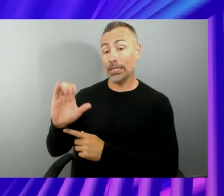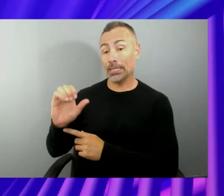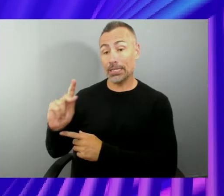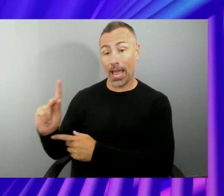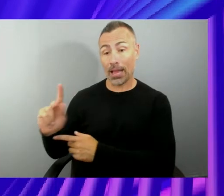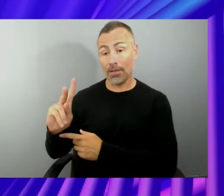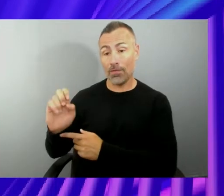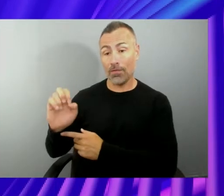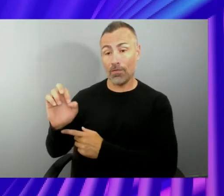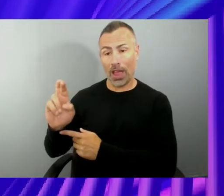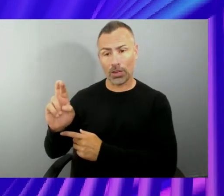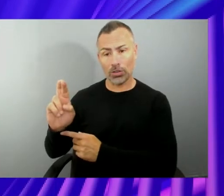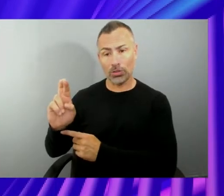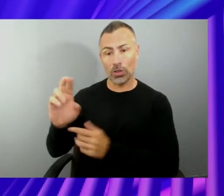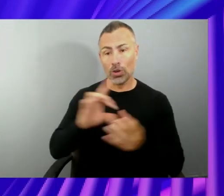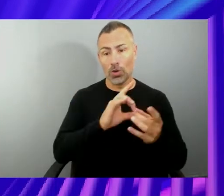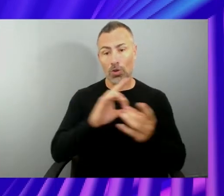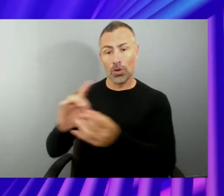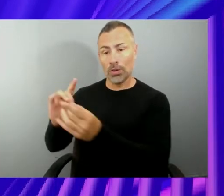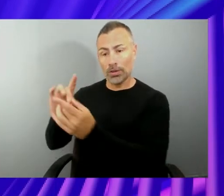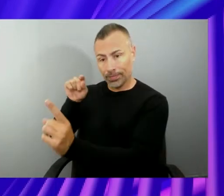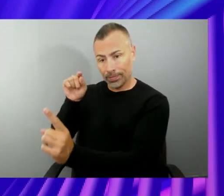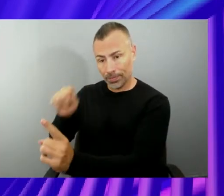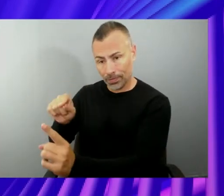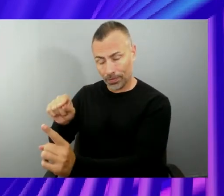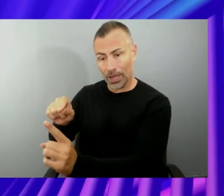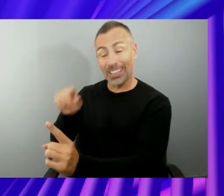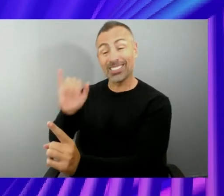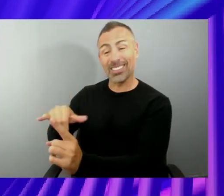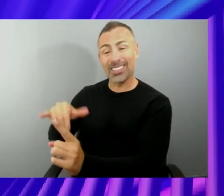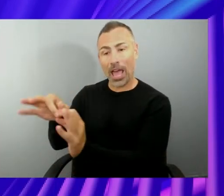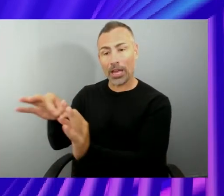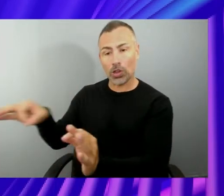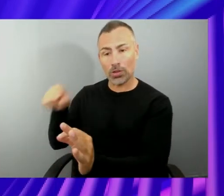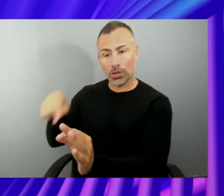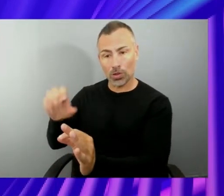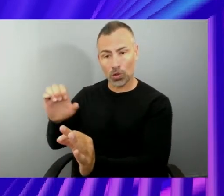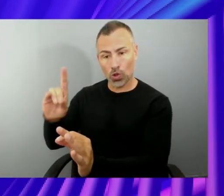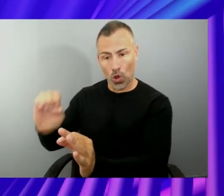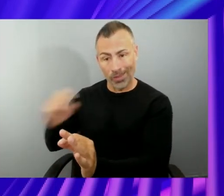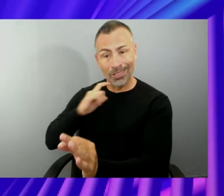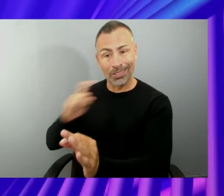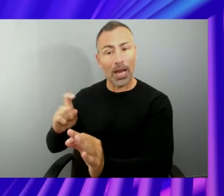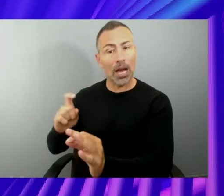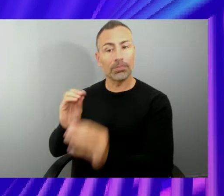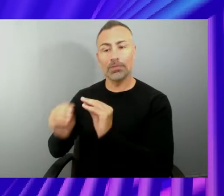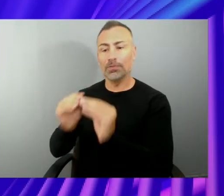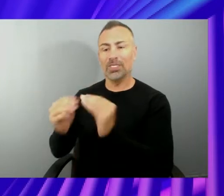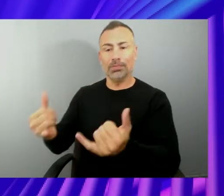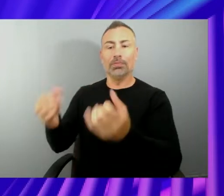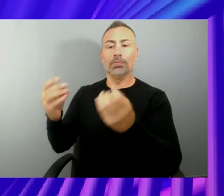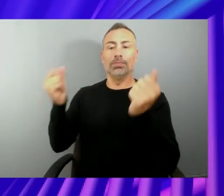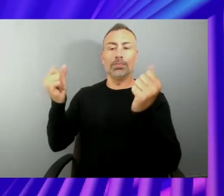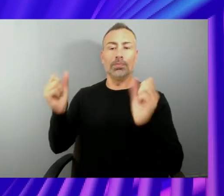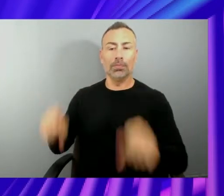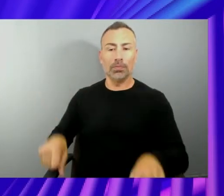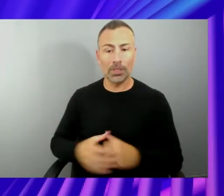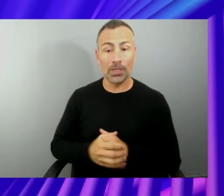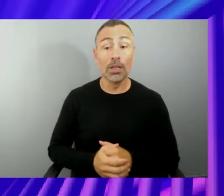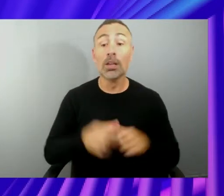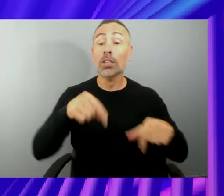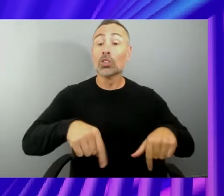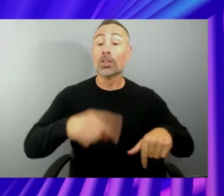line of code, and I can go within my IDE and then make the appropriate remediation. This is actually telling you how it is a cross-site